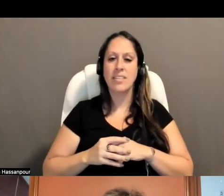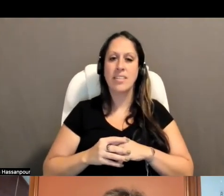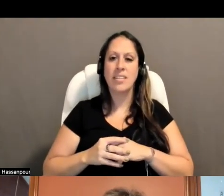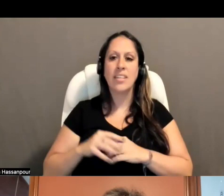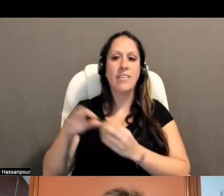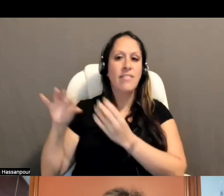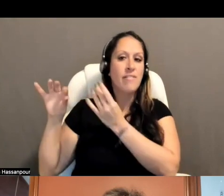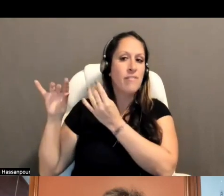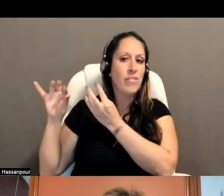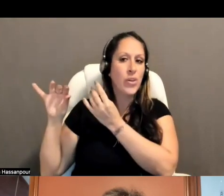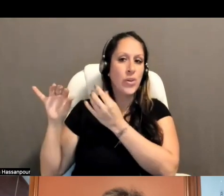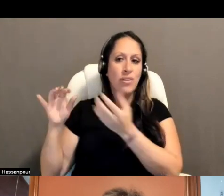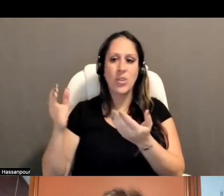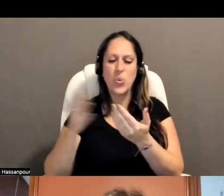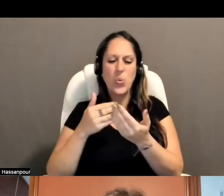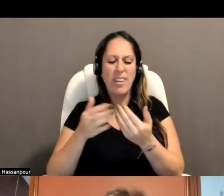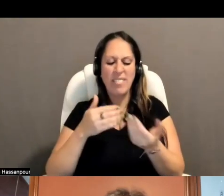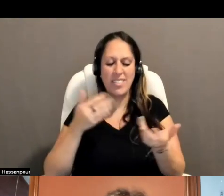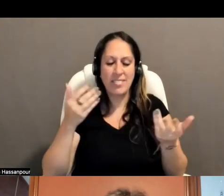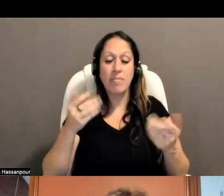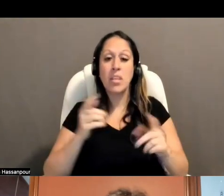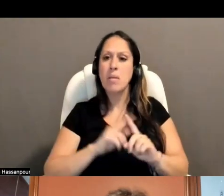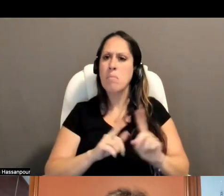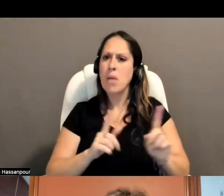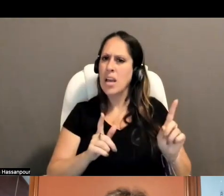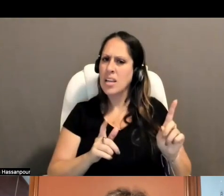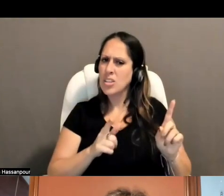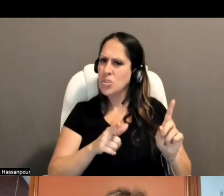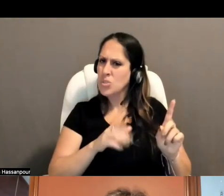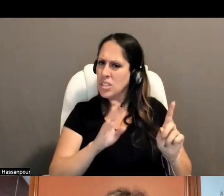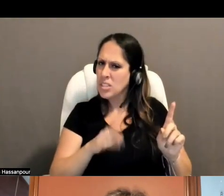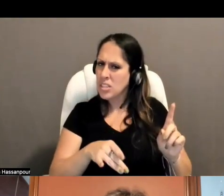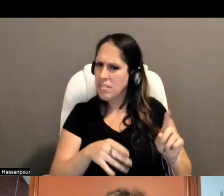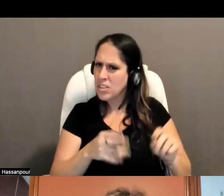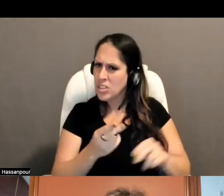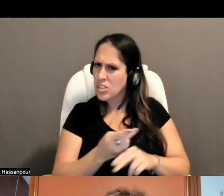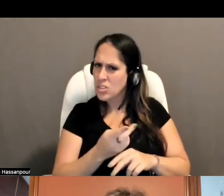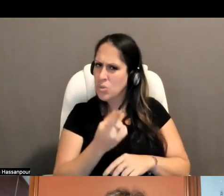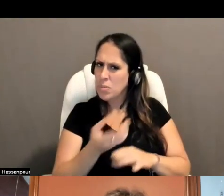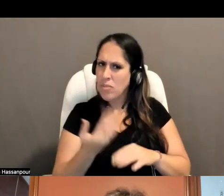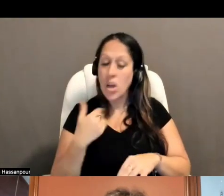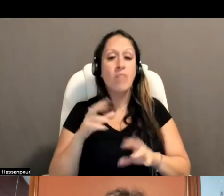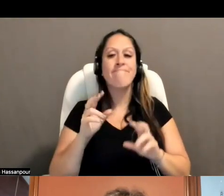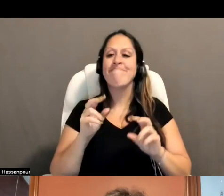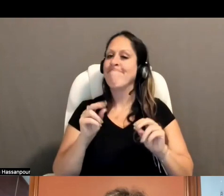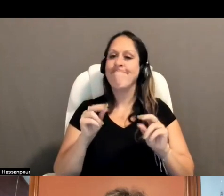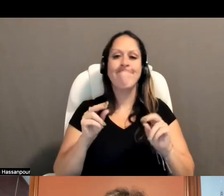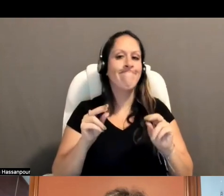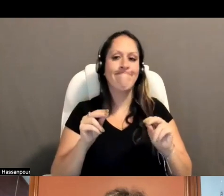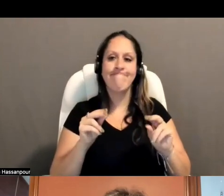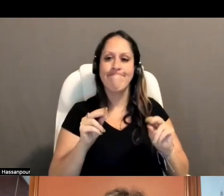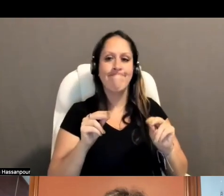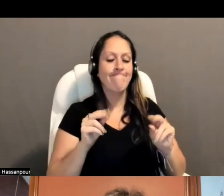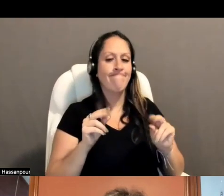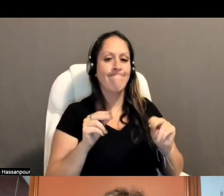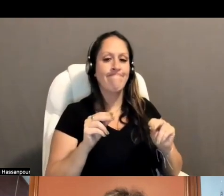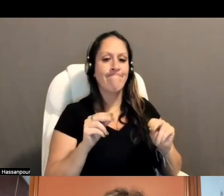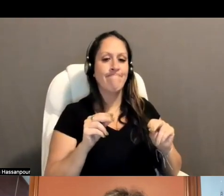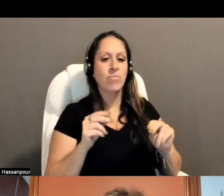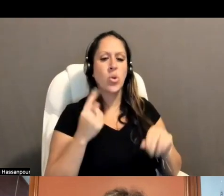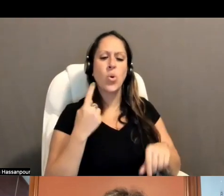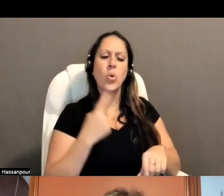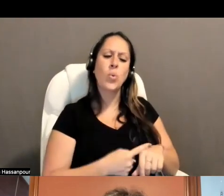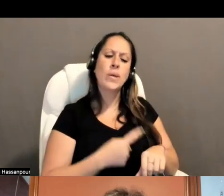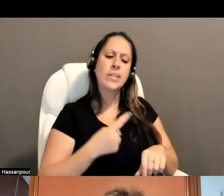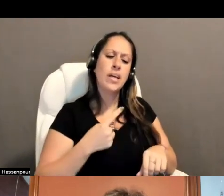flute, whatever. But you've never picked up a brass instrument. No, I at one